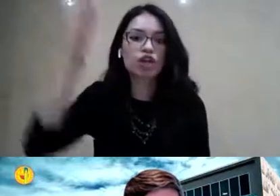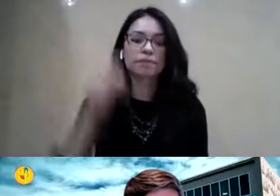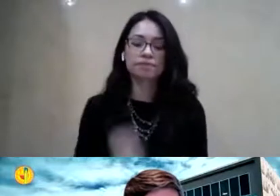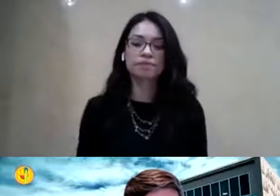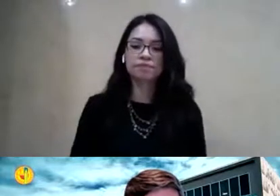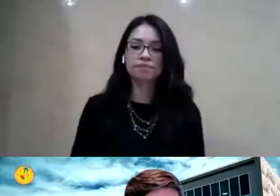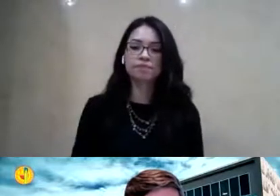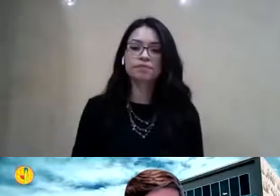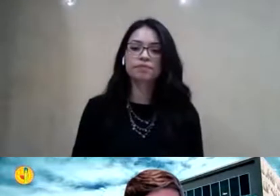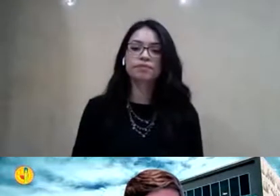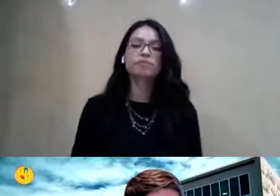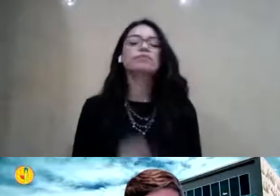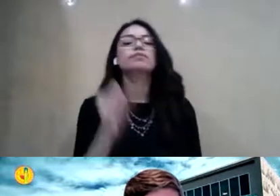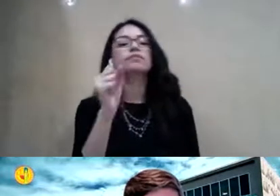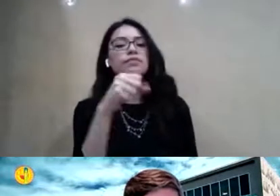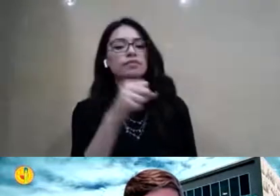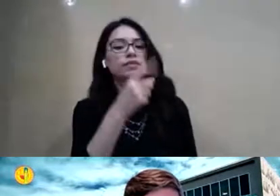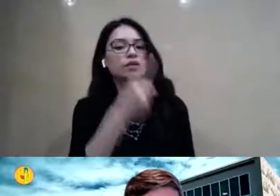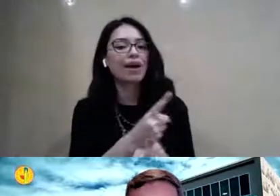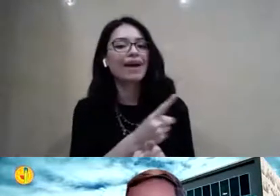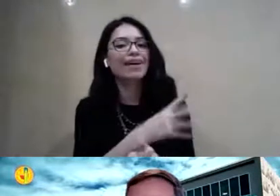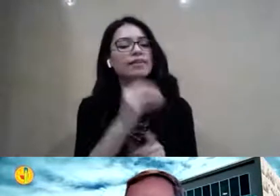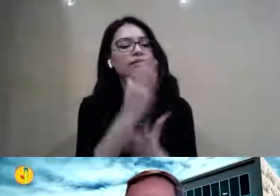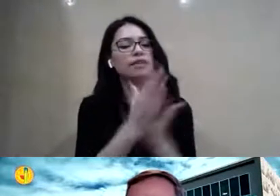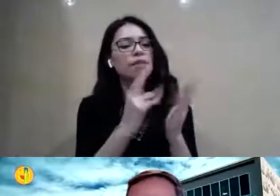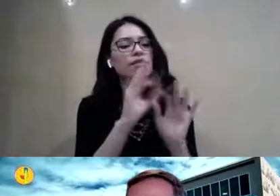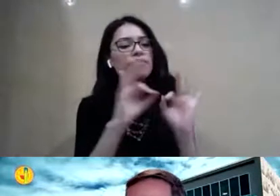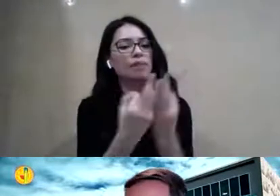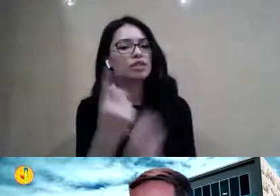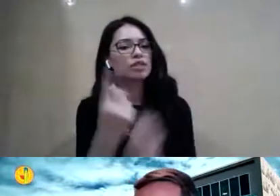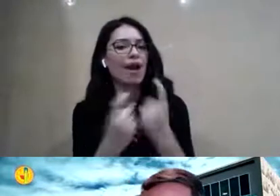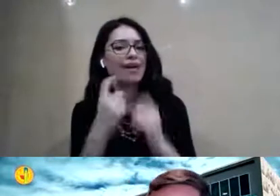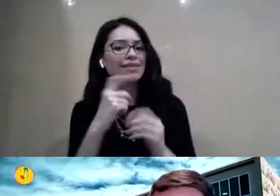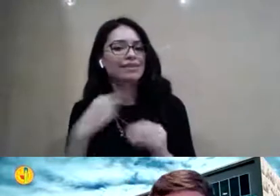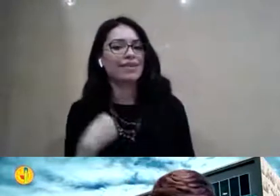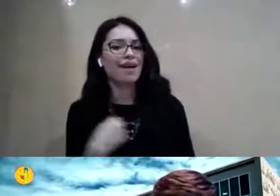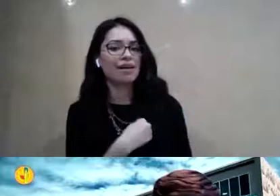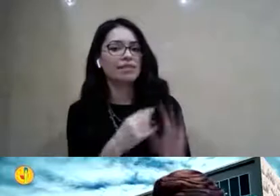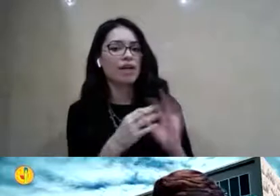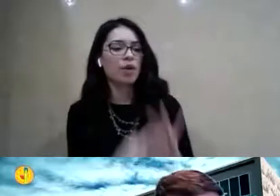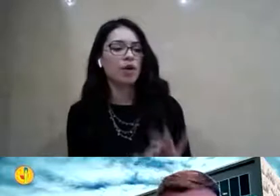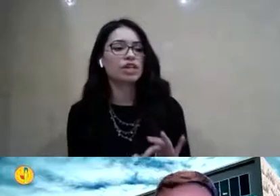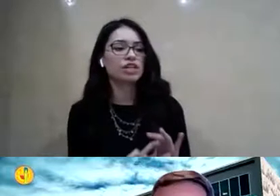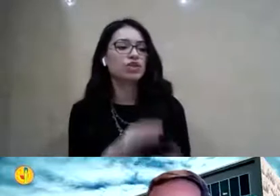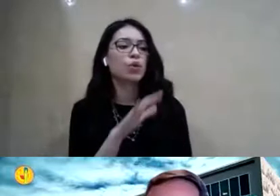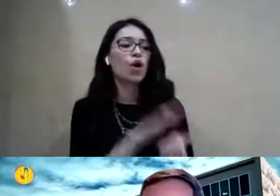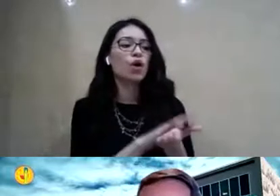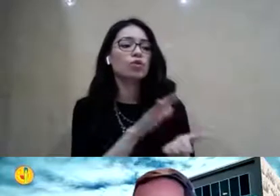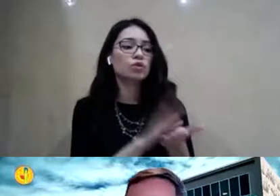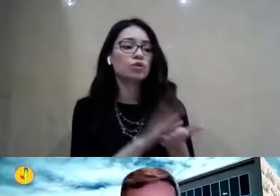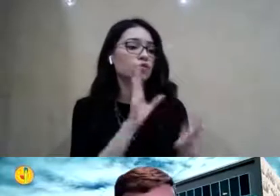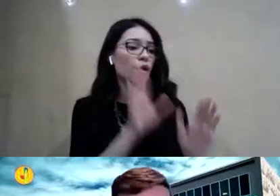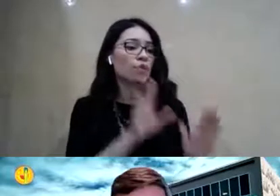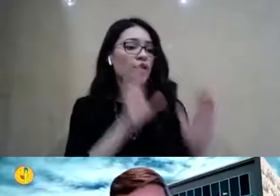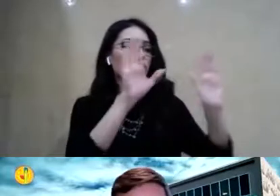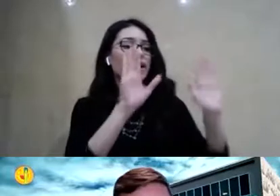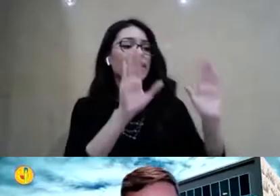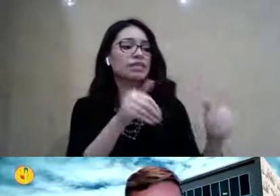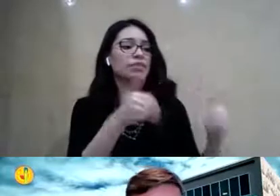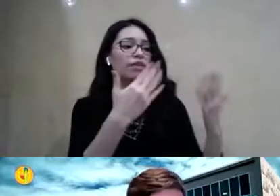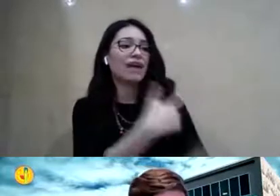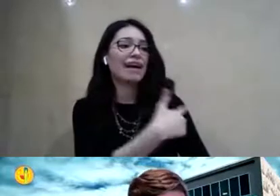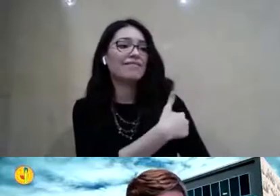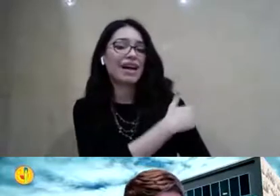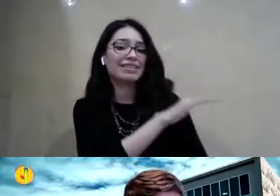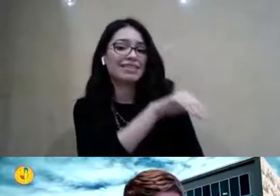some questions from families about, it's great that schools would be vaccine distribution centers, but will that slow the reopening of schools because you'll be